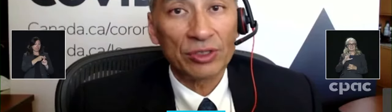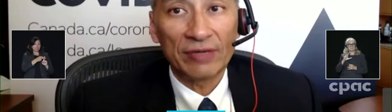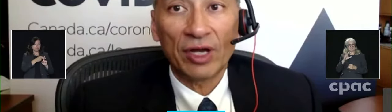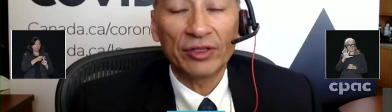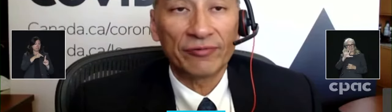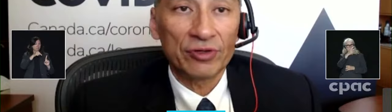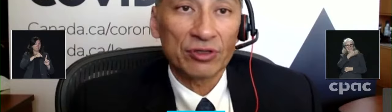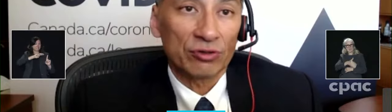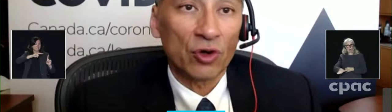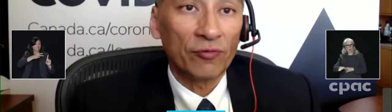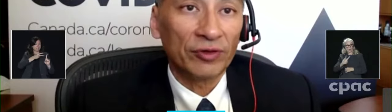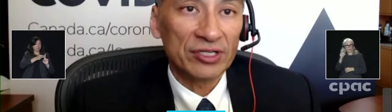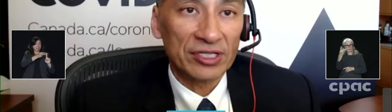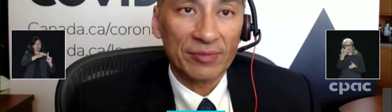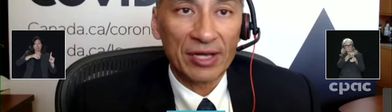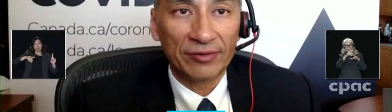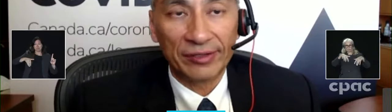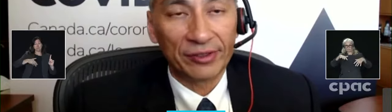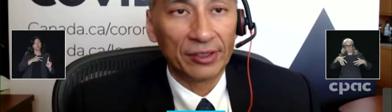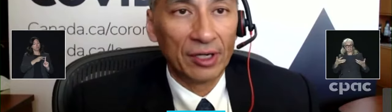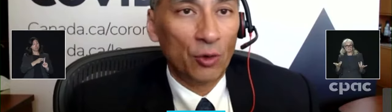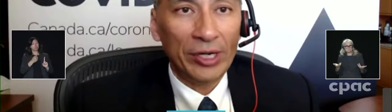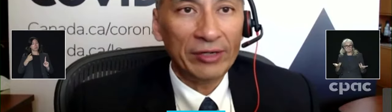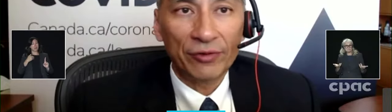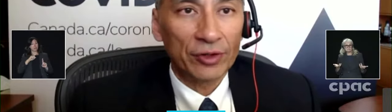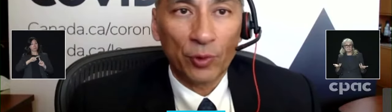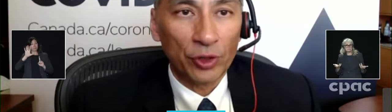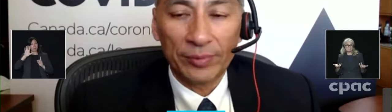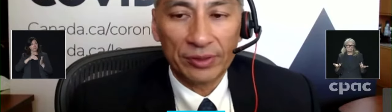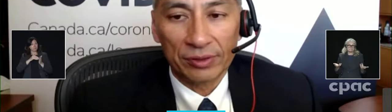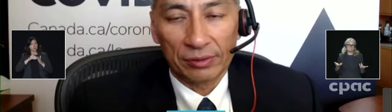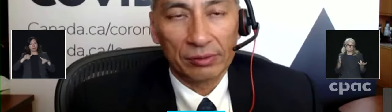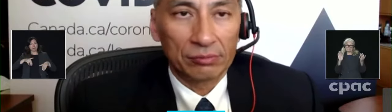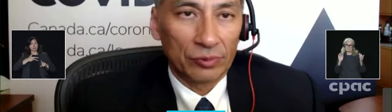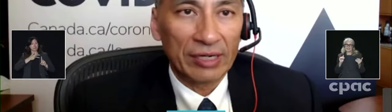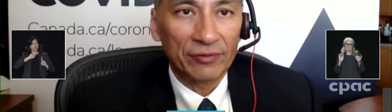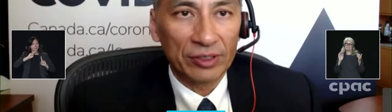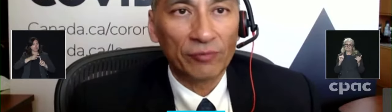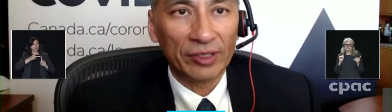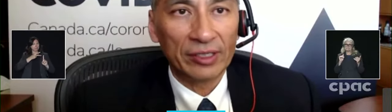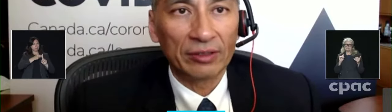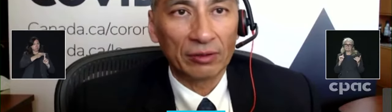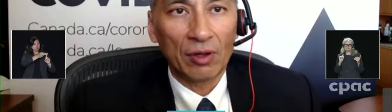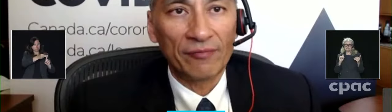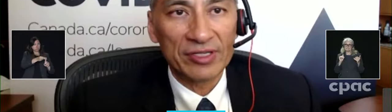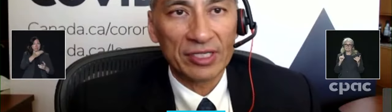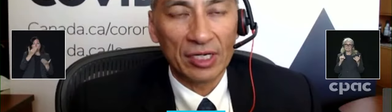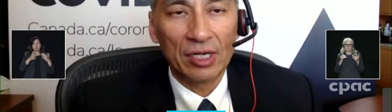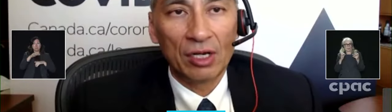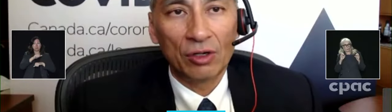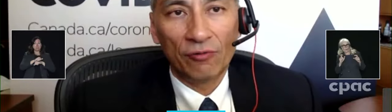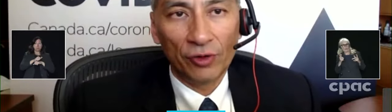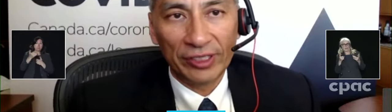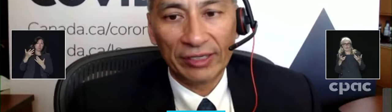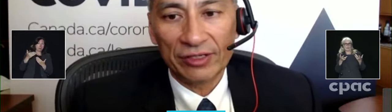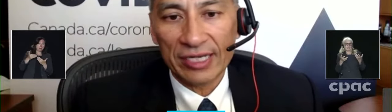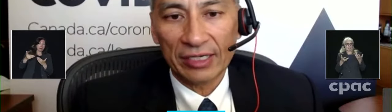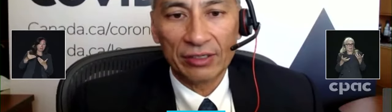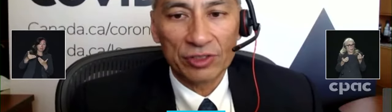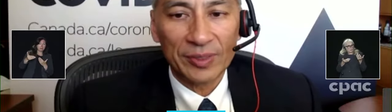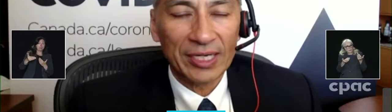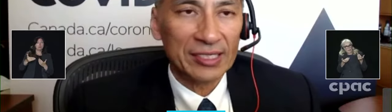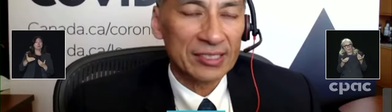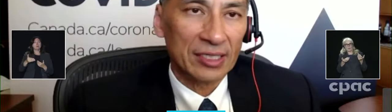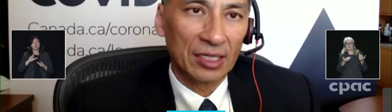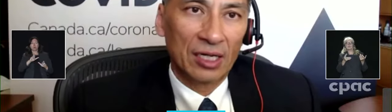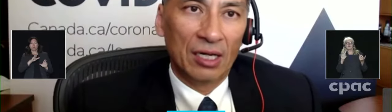dose, right? So they've gotten their first dose. So hopefully it's just a matter that they're waiting for their appointment or whatever, and hopefully they'll obviously go forward to get their